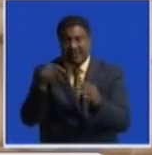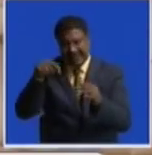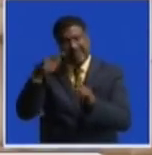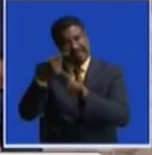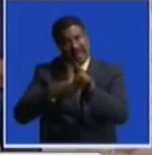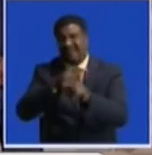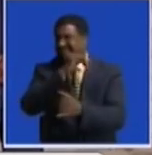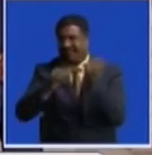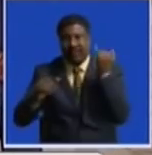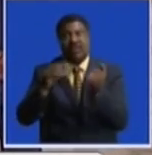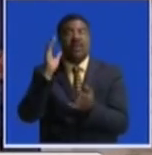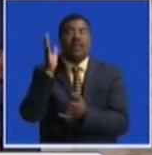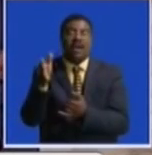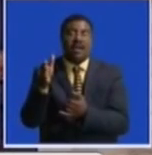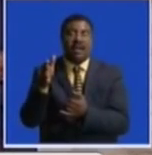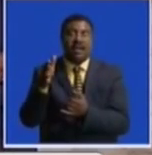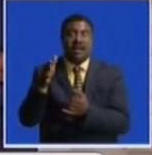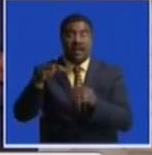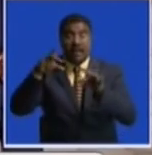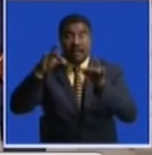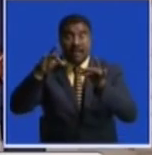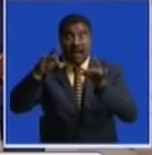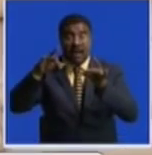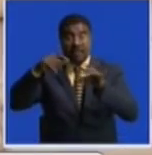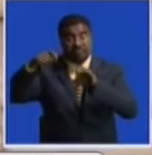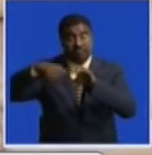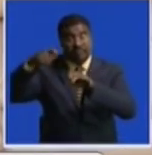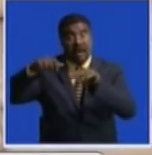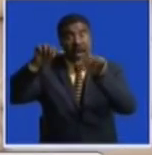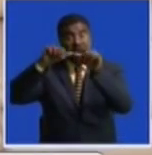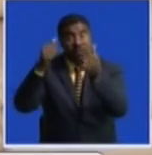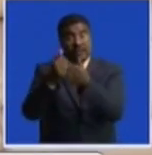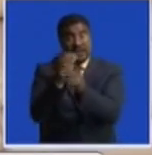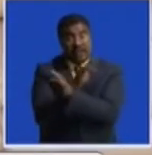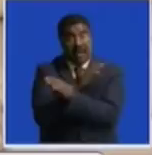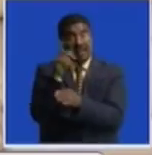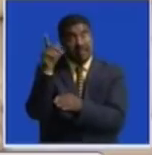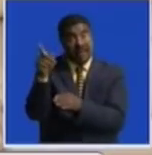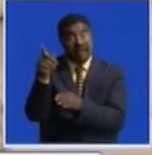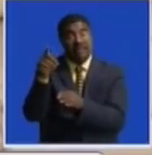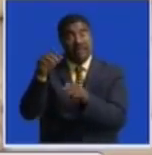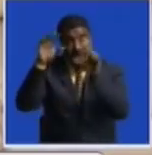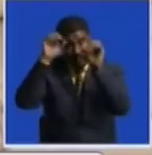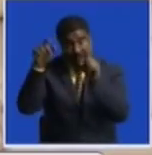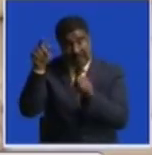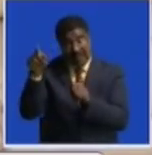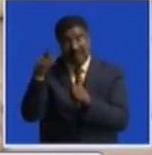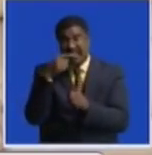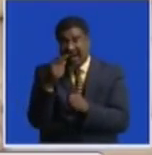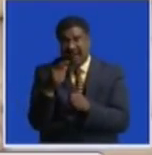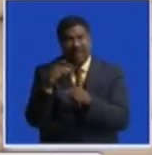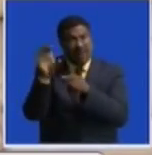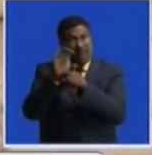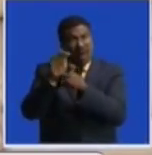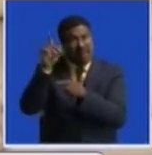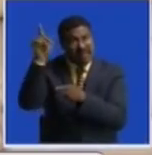November. Millers Association of Zambia President Andrew Chintala has allayed in panic. The situation on the copper belt proves to